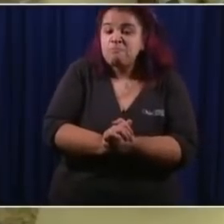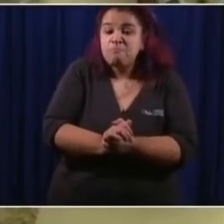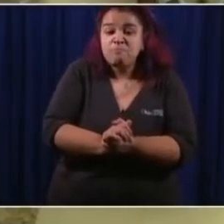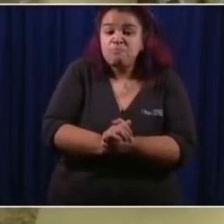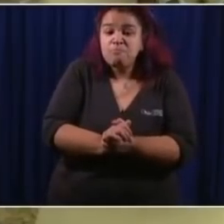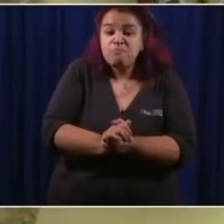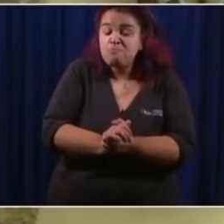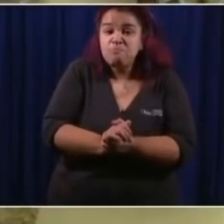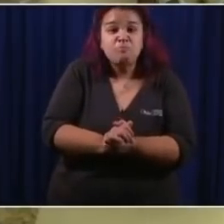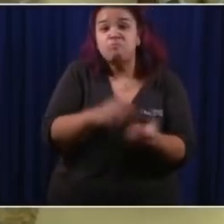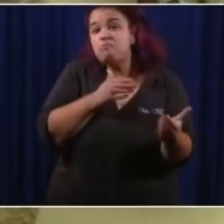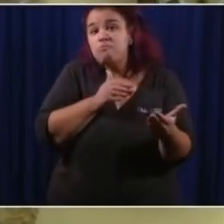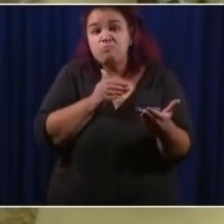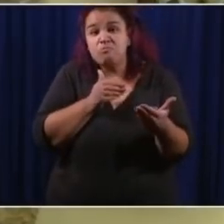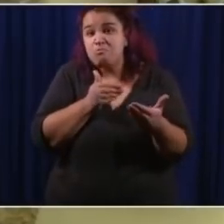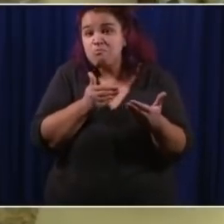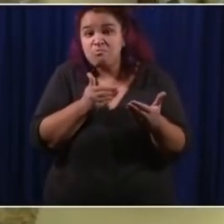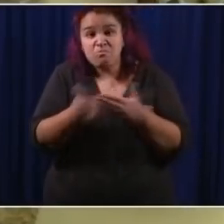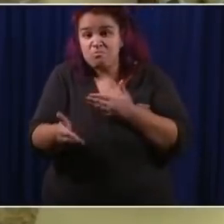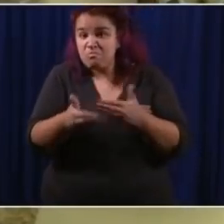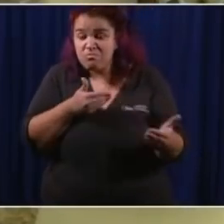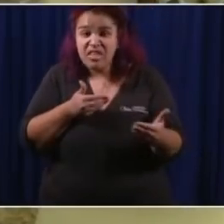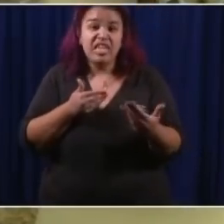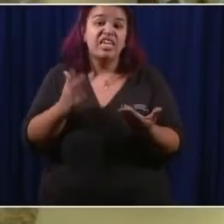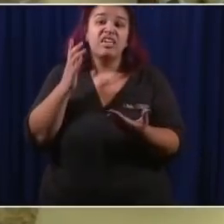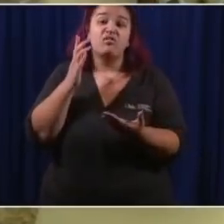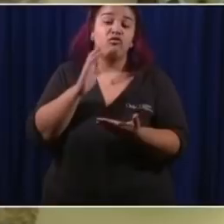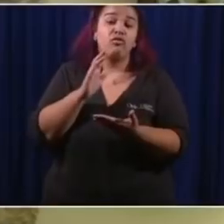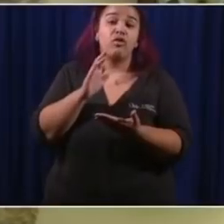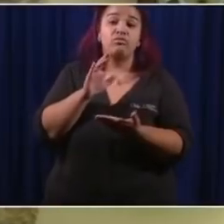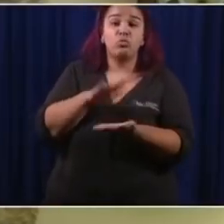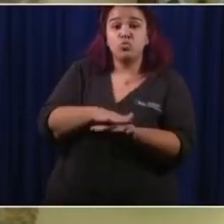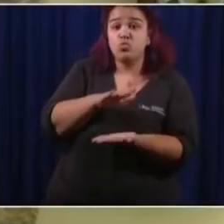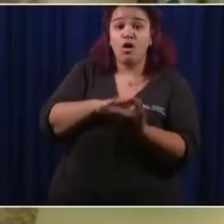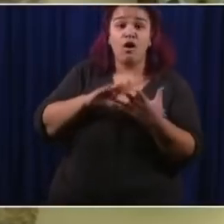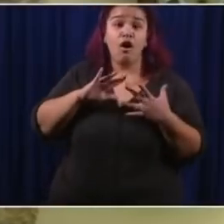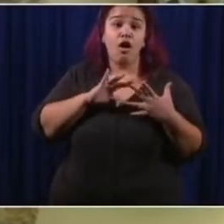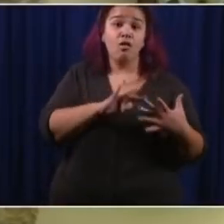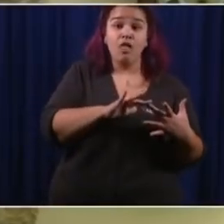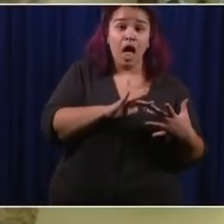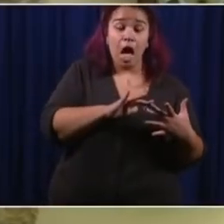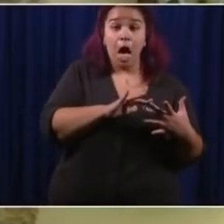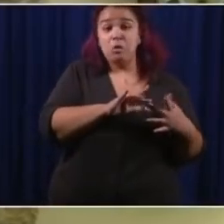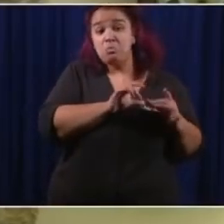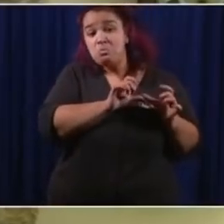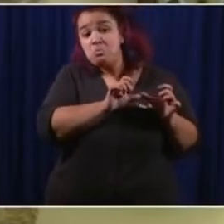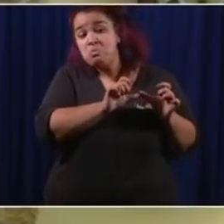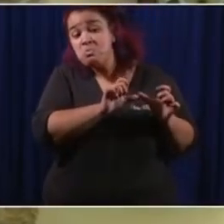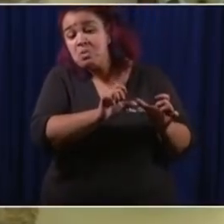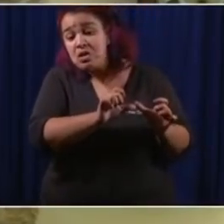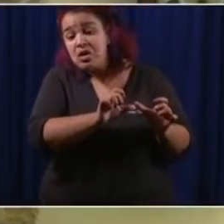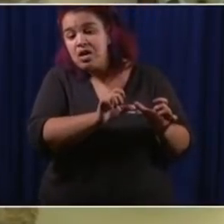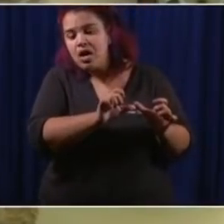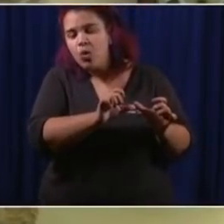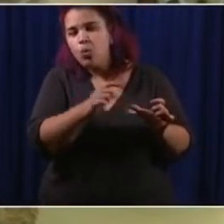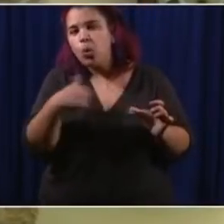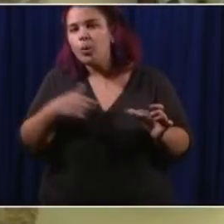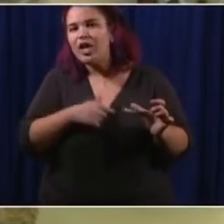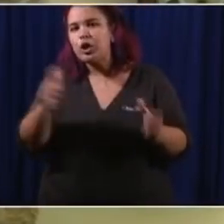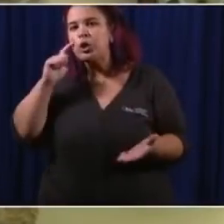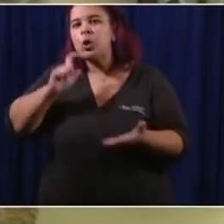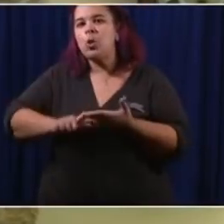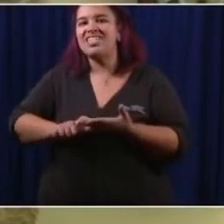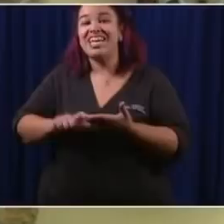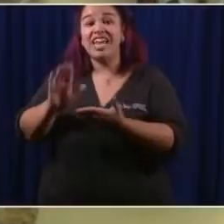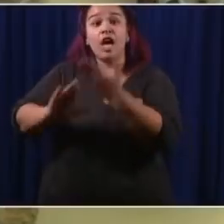are remote for a while, we're still seeing students go back physically to the